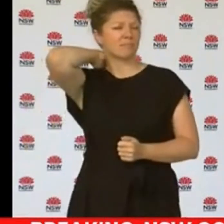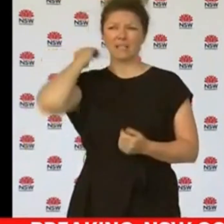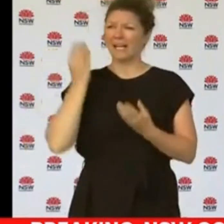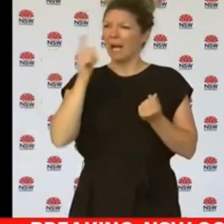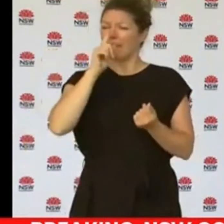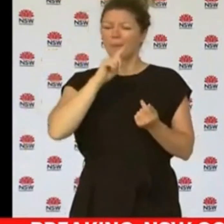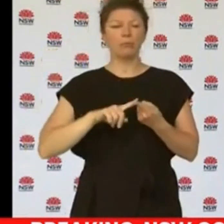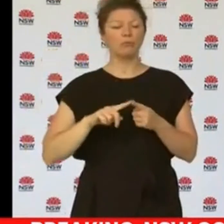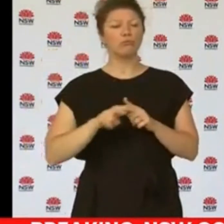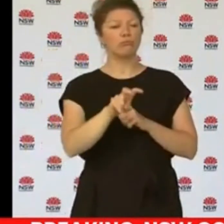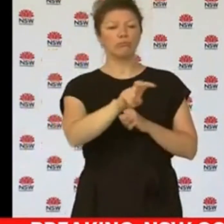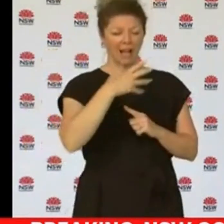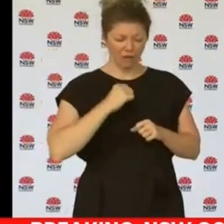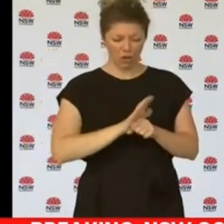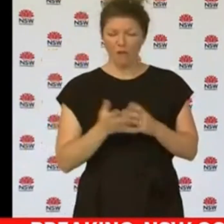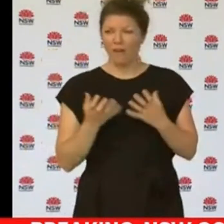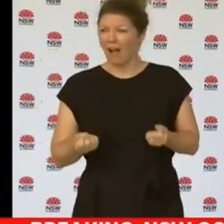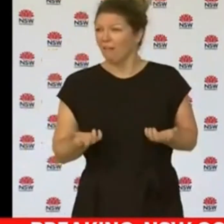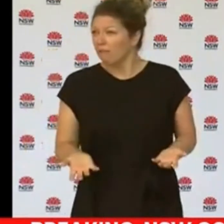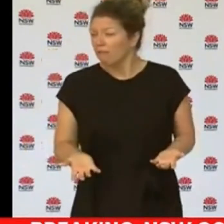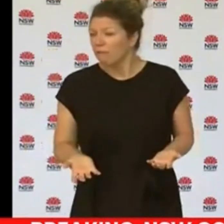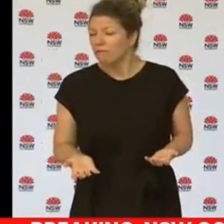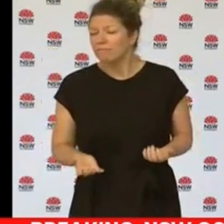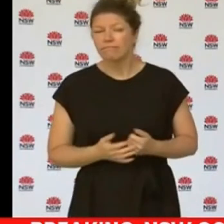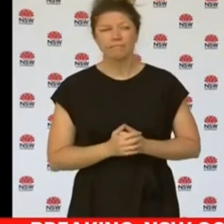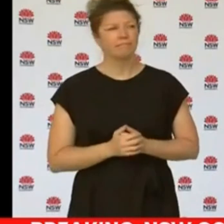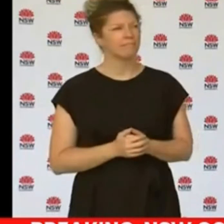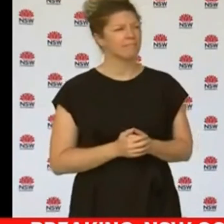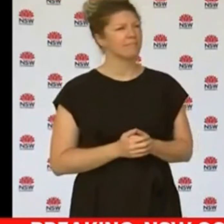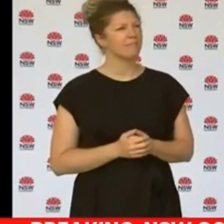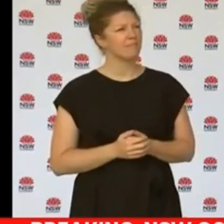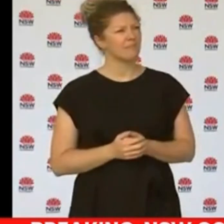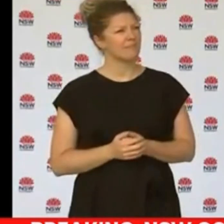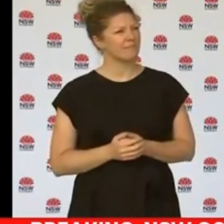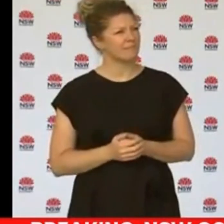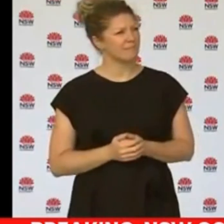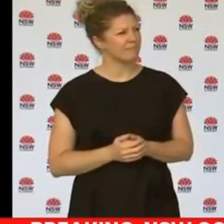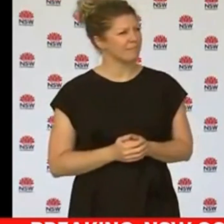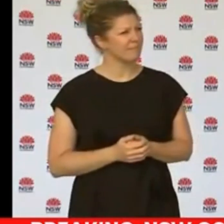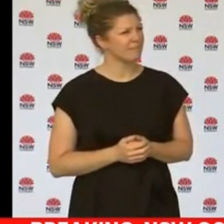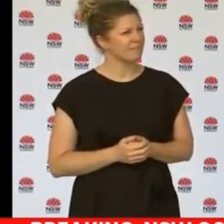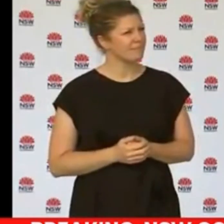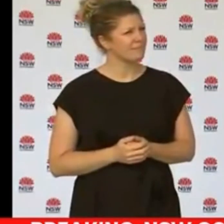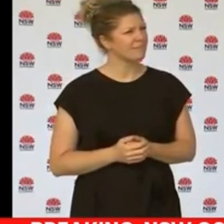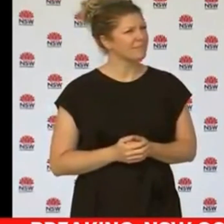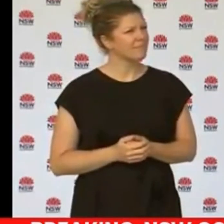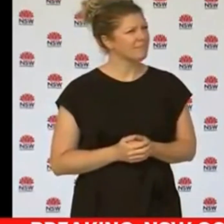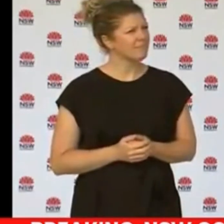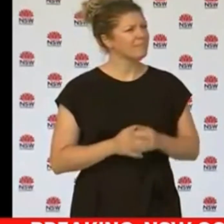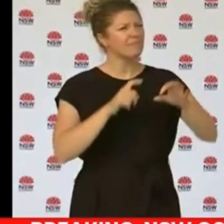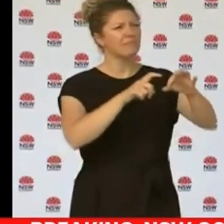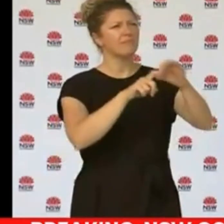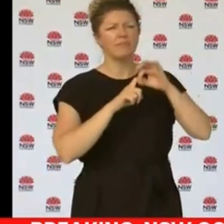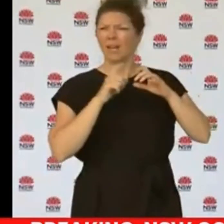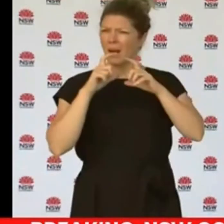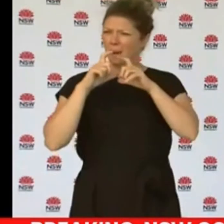were out and about in the community whilst infectious, and that's always a cause for concern. You said also wants to wind back on the mask situation at the